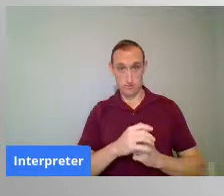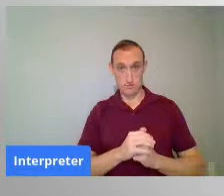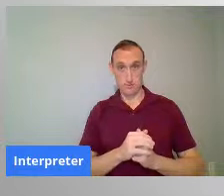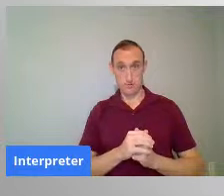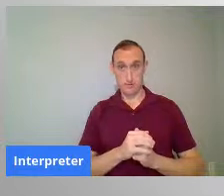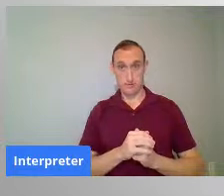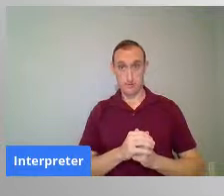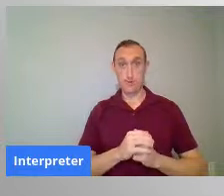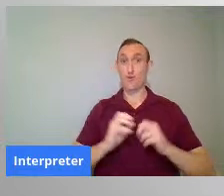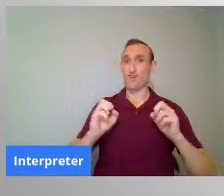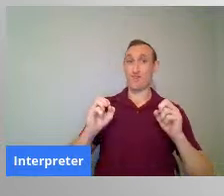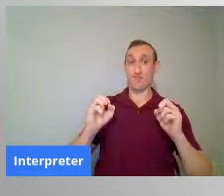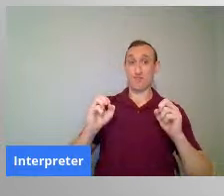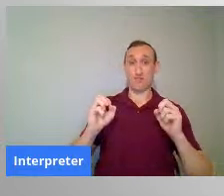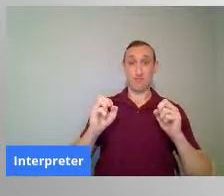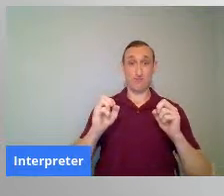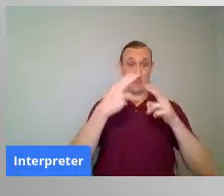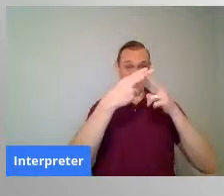Okay.